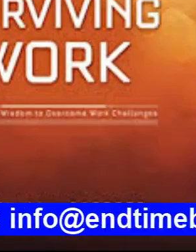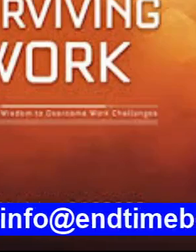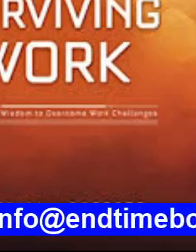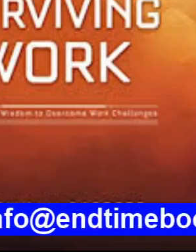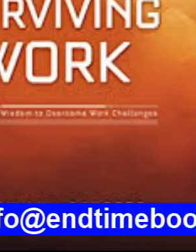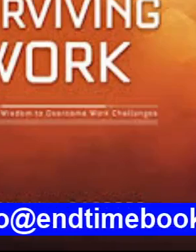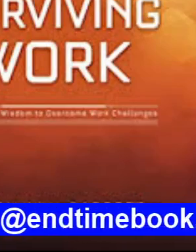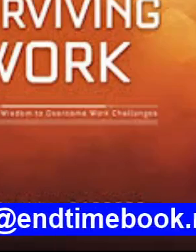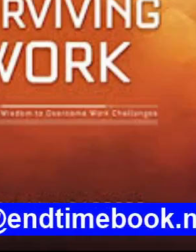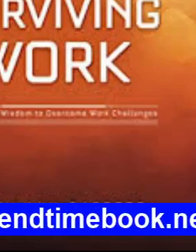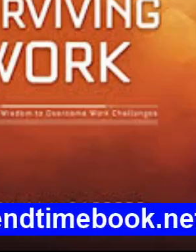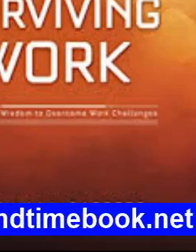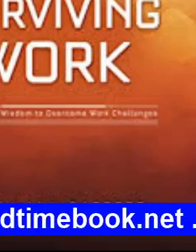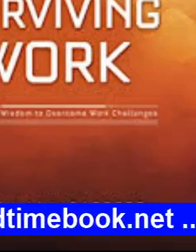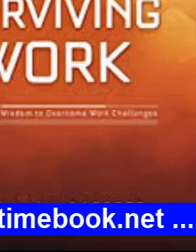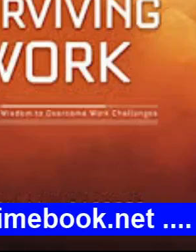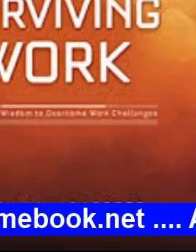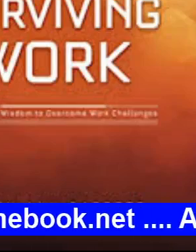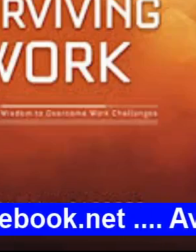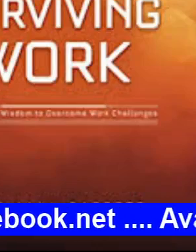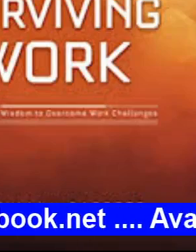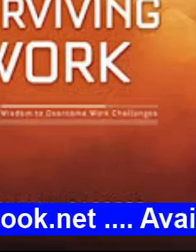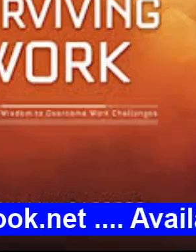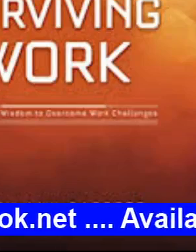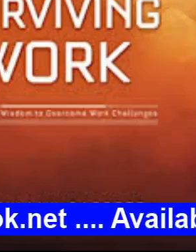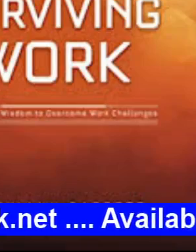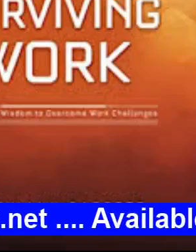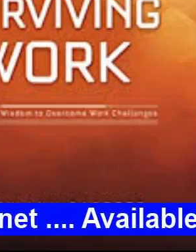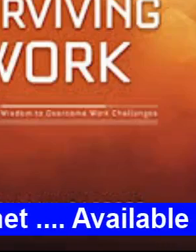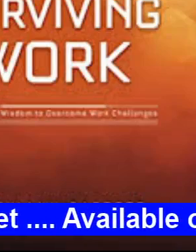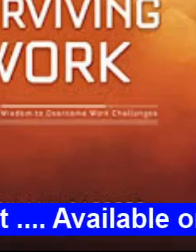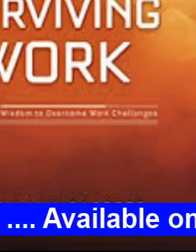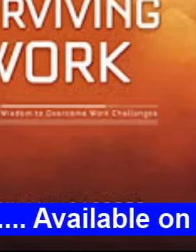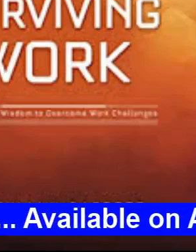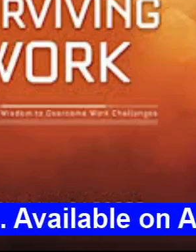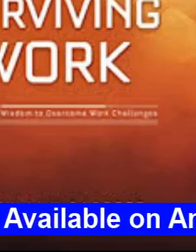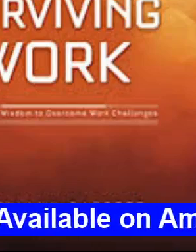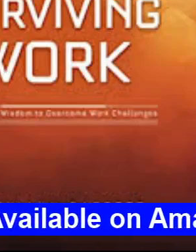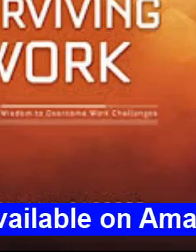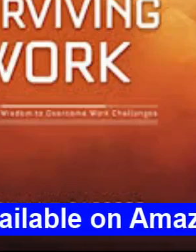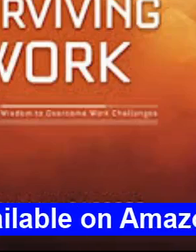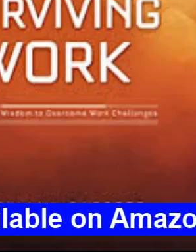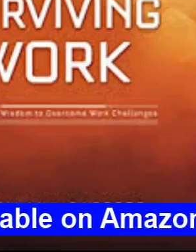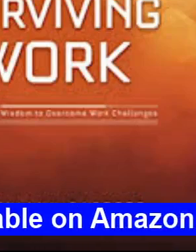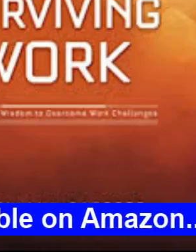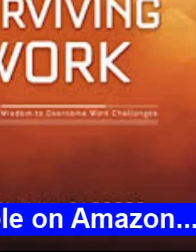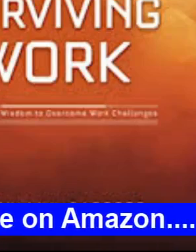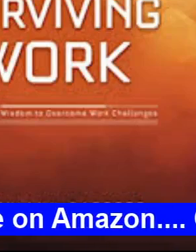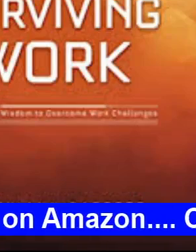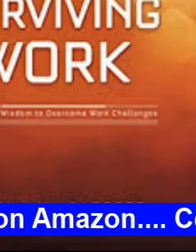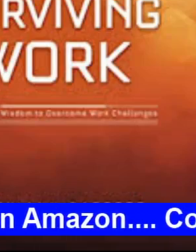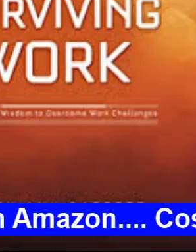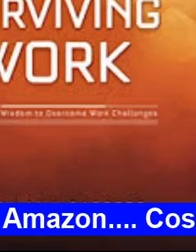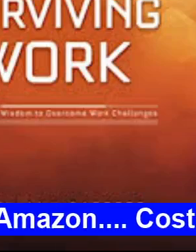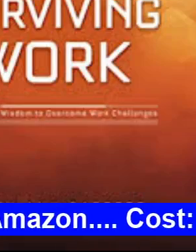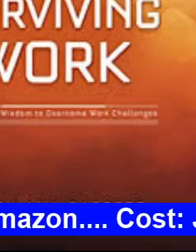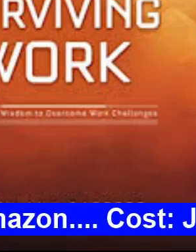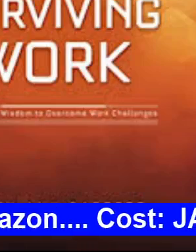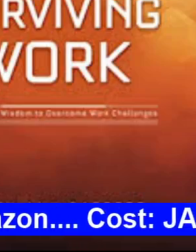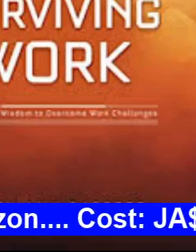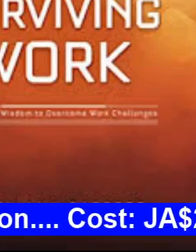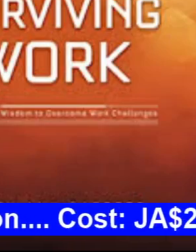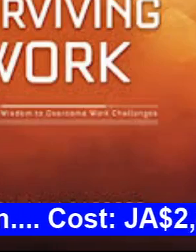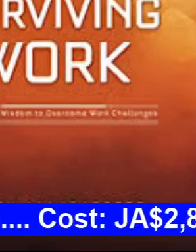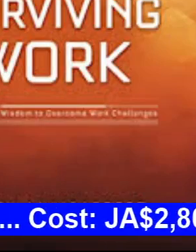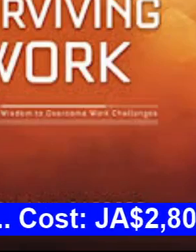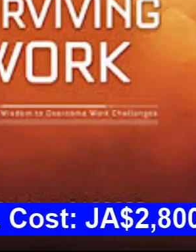is available on Amazon. Just type in Surviving Work by Kerrian Barrett and you will get to